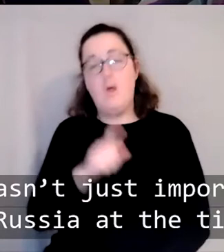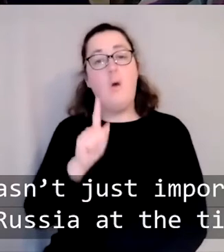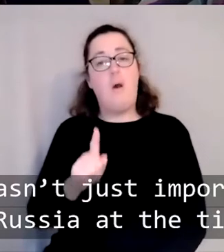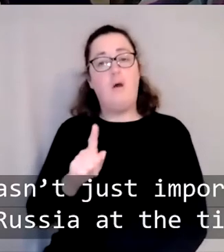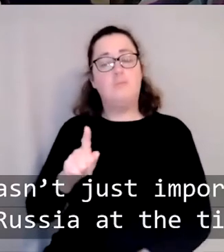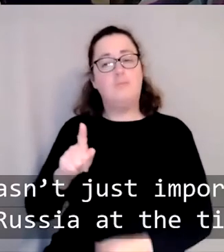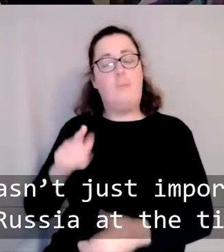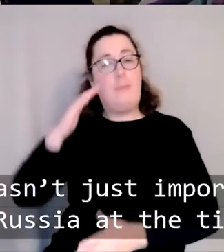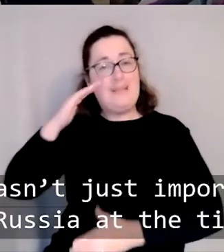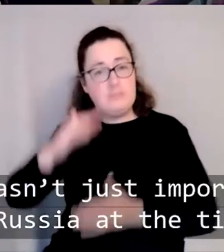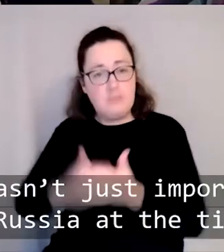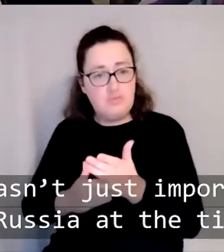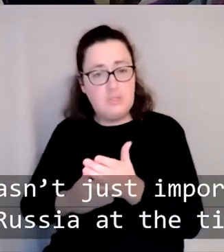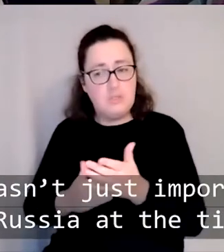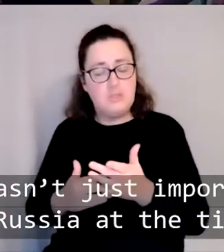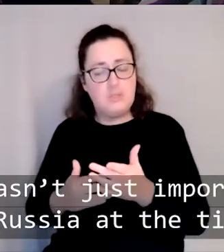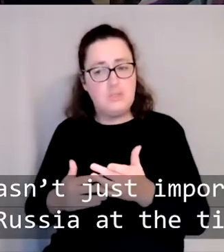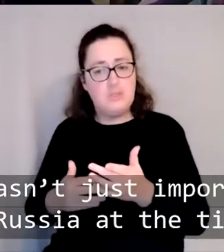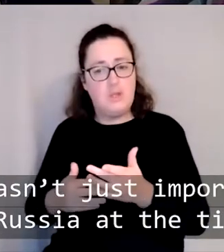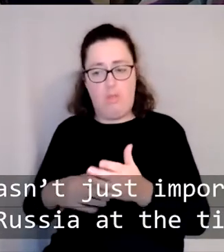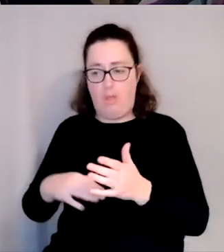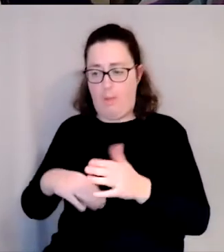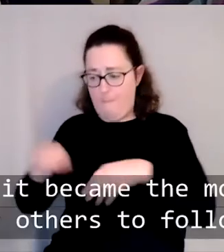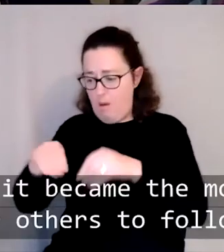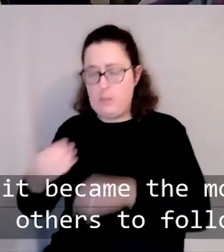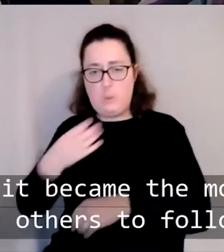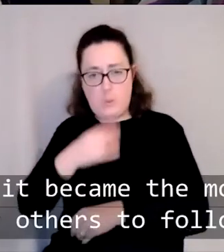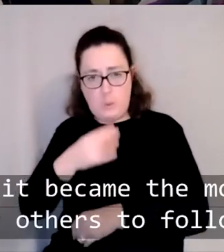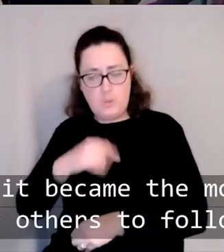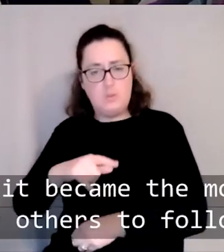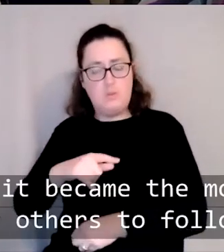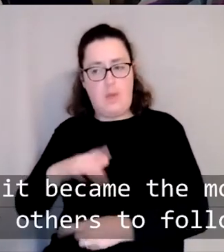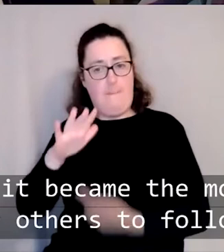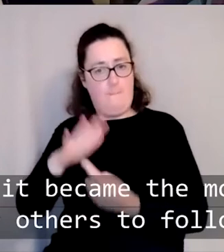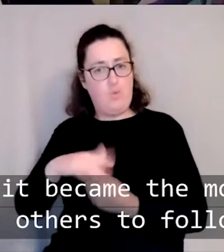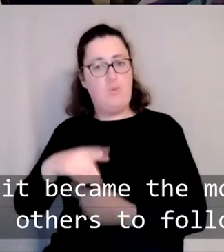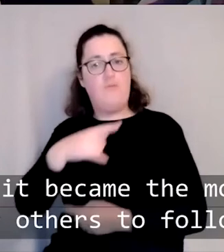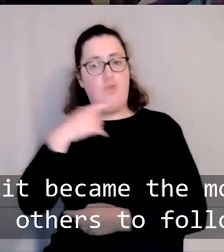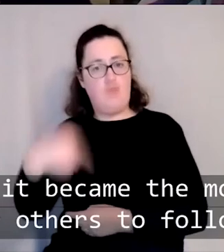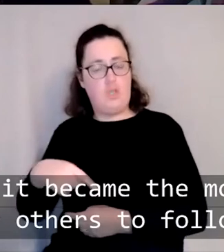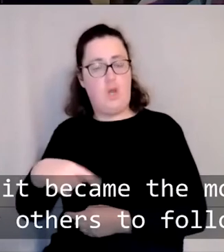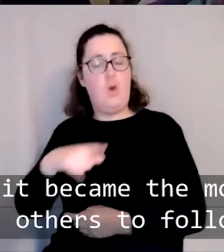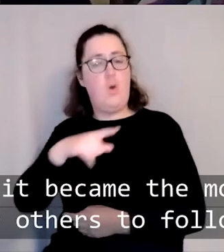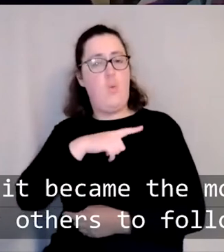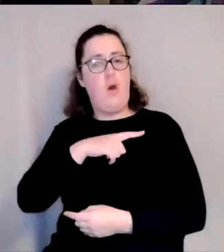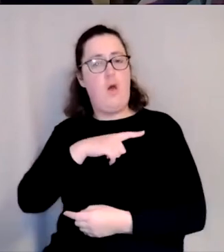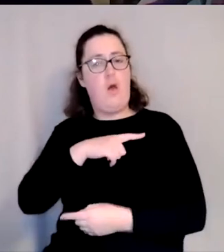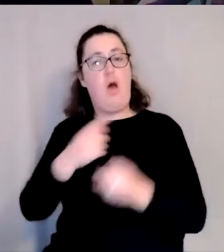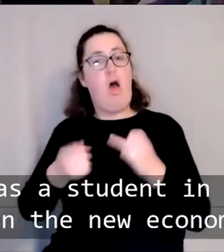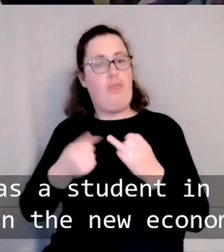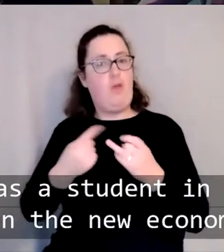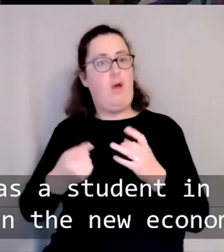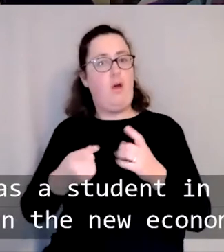markets, it wasn't just important in Russia at the time, but it became the model for others to follow. I